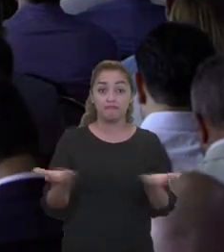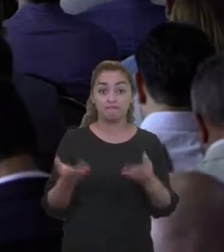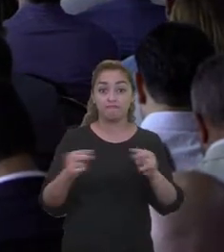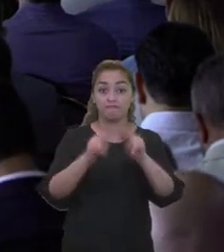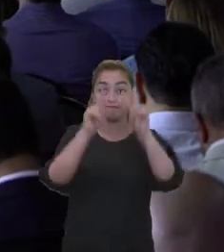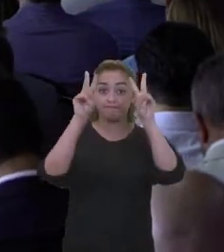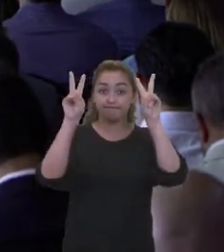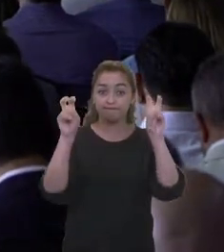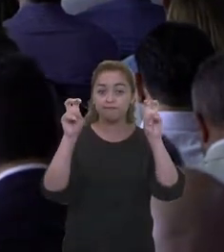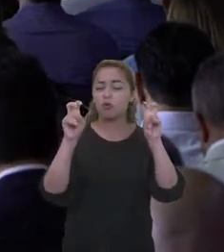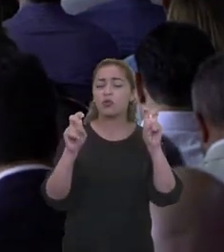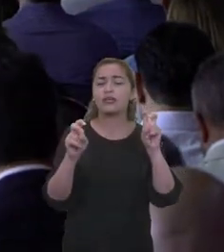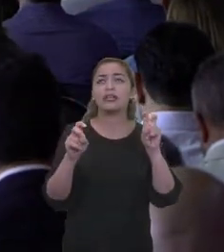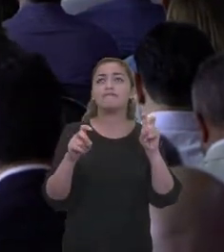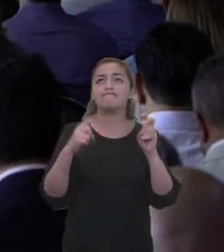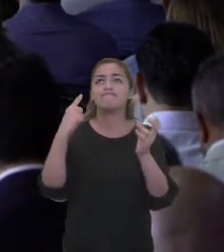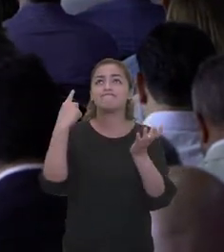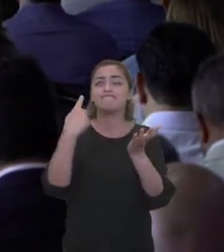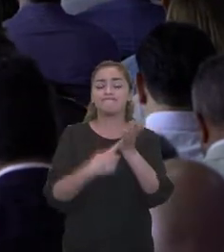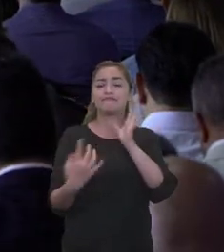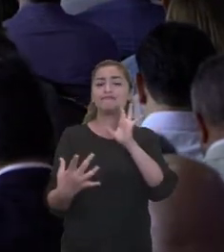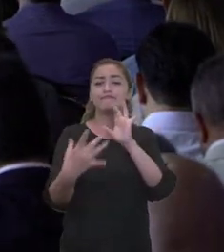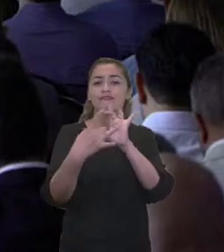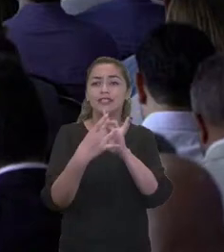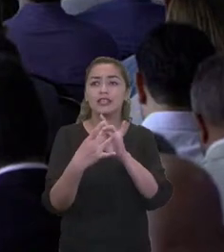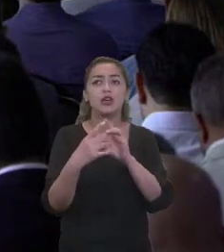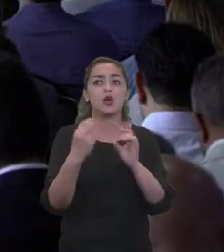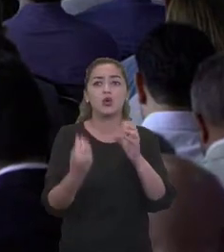2022. And we're going to be talking about our